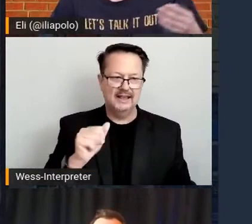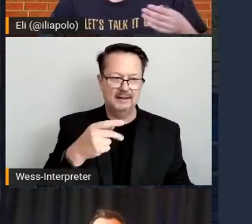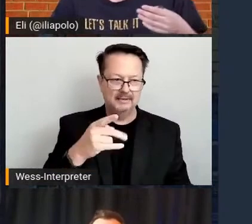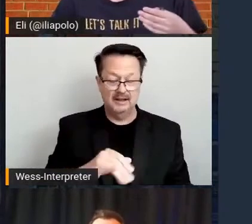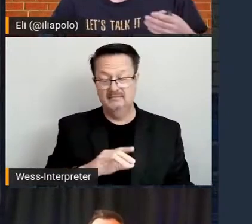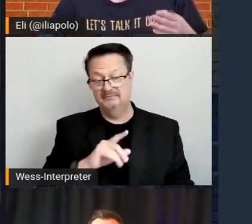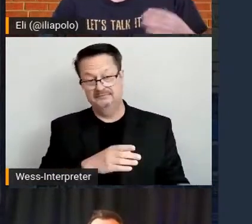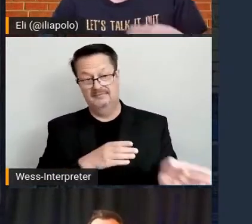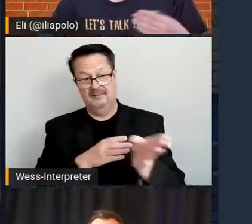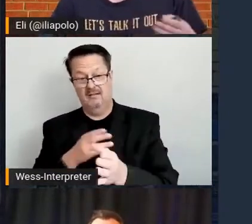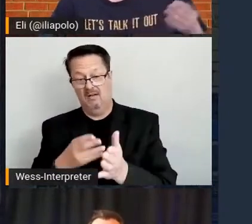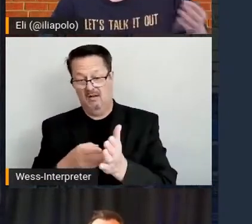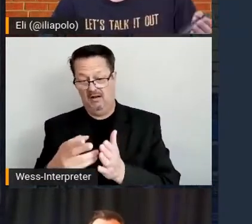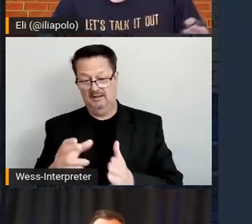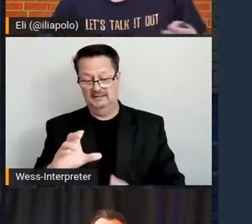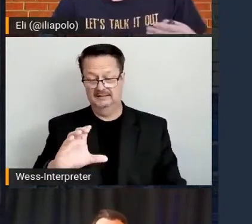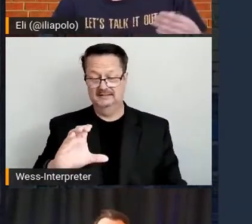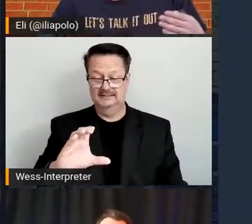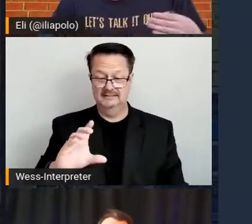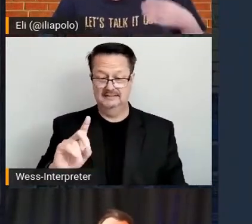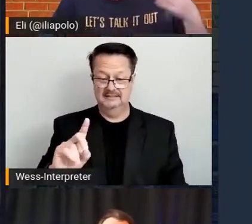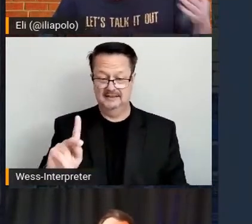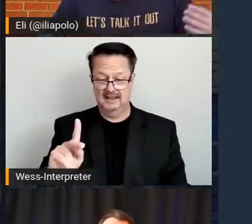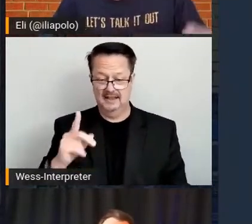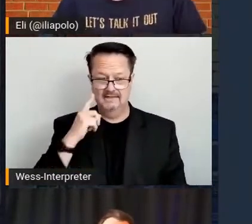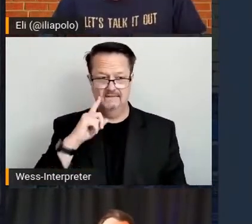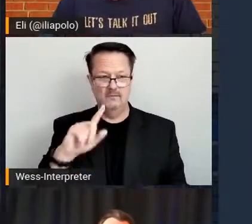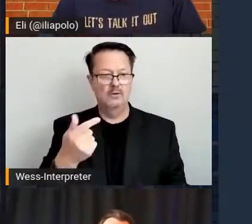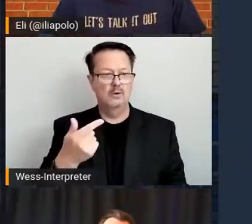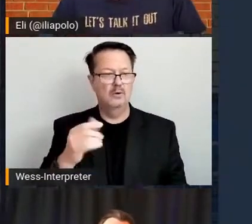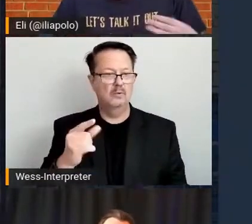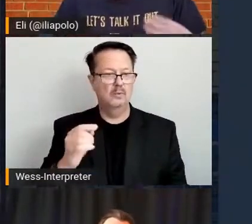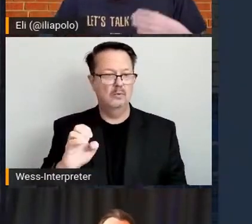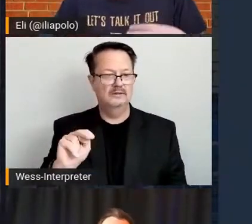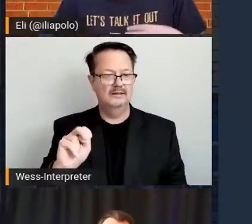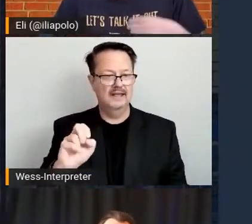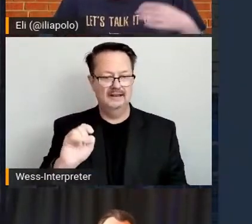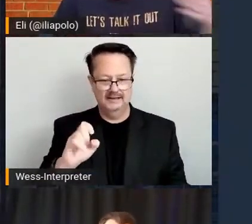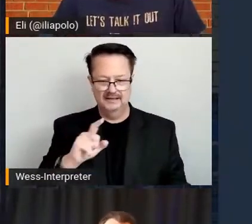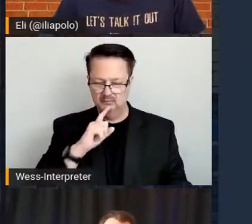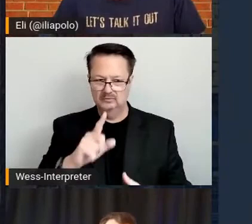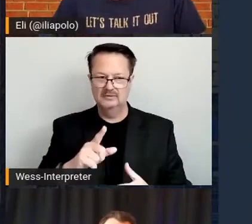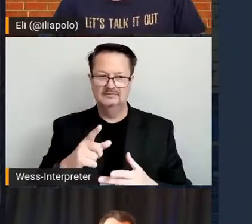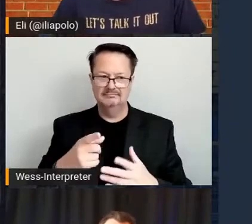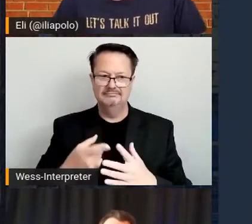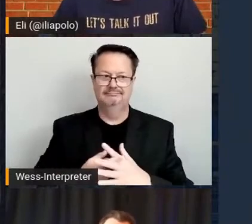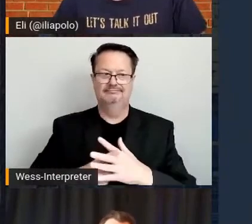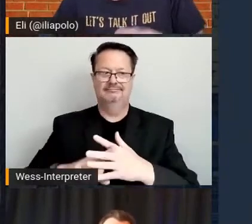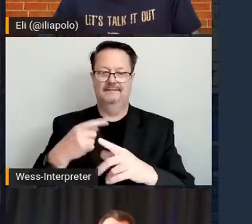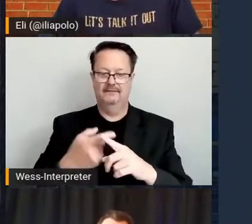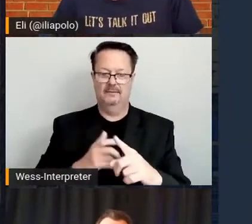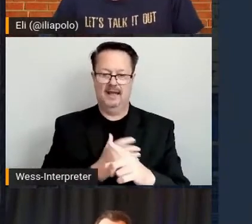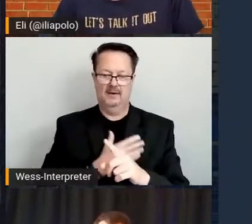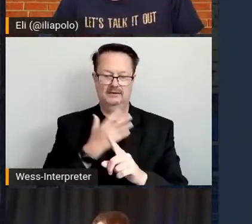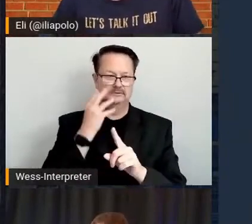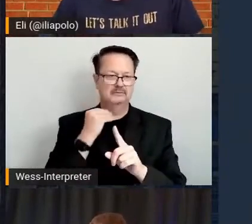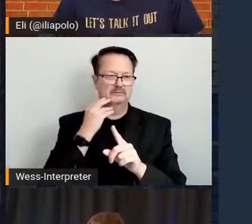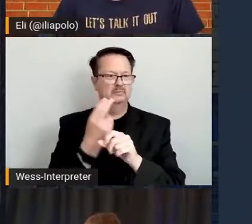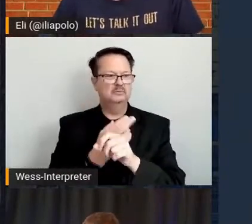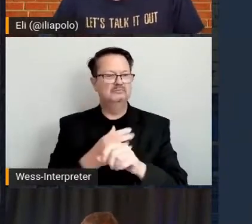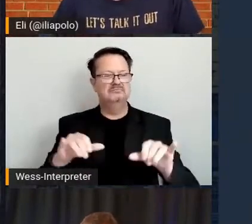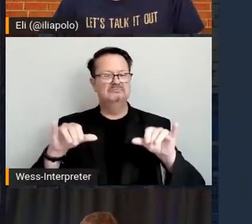actually the CDK for Kubernetes was kind of born from our experience with the AWS CDK, and it uses the same